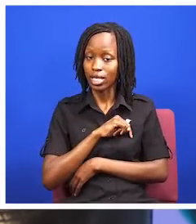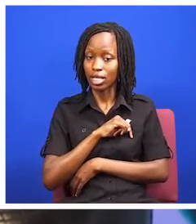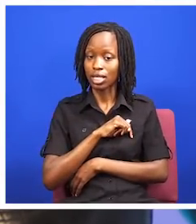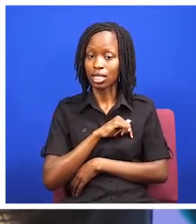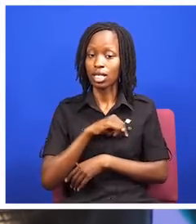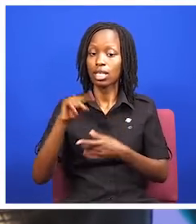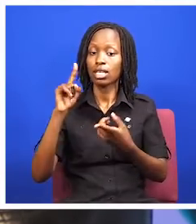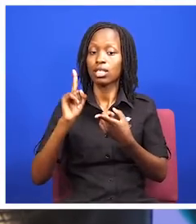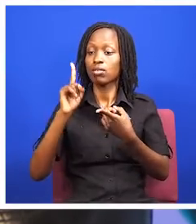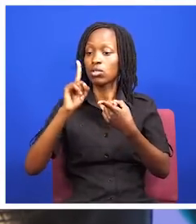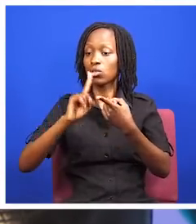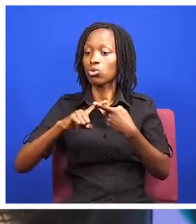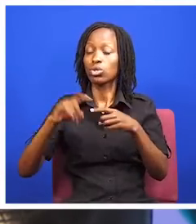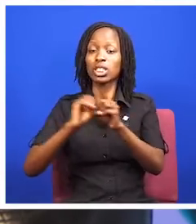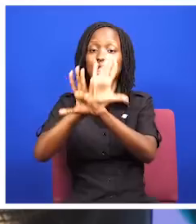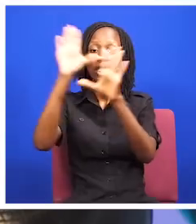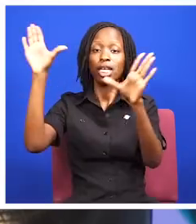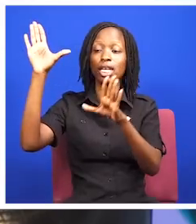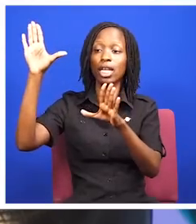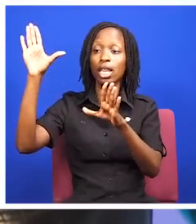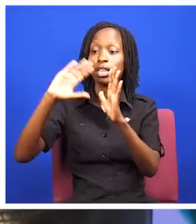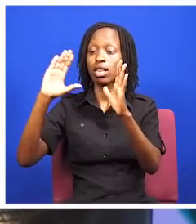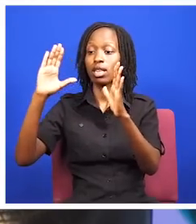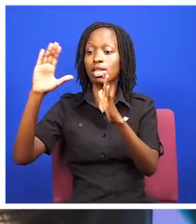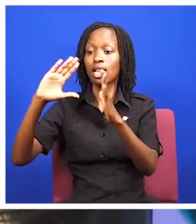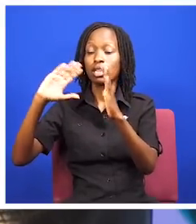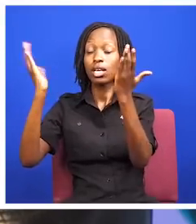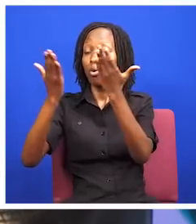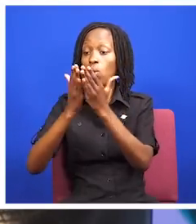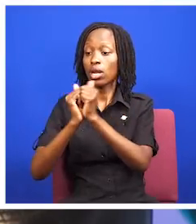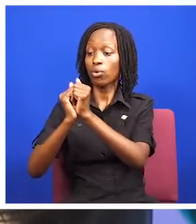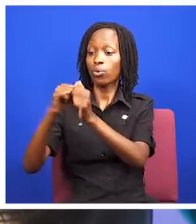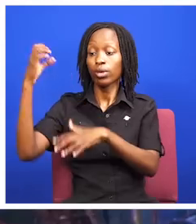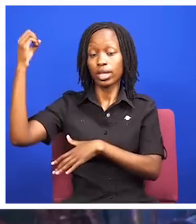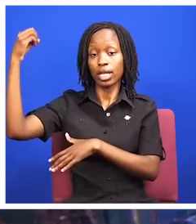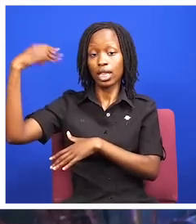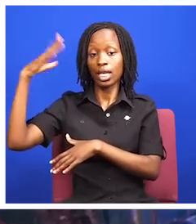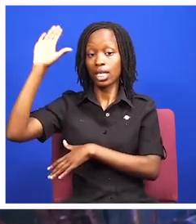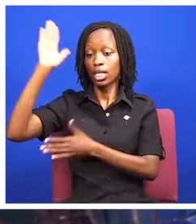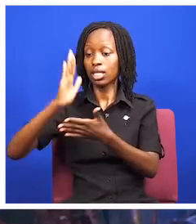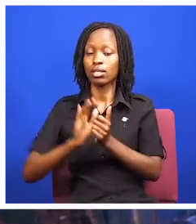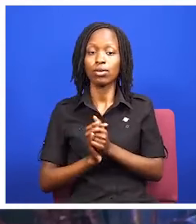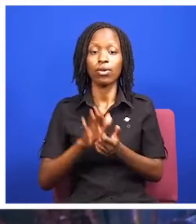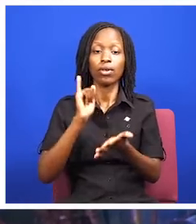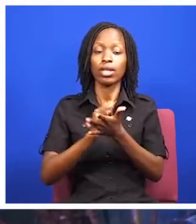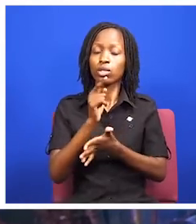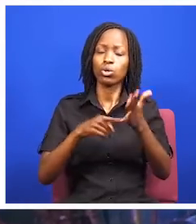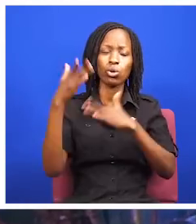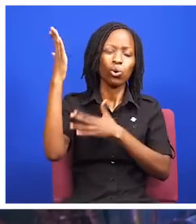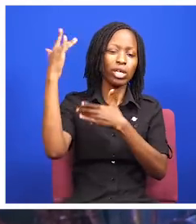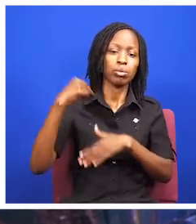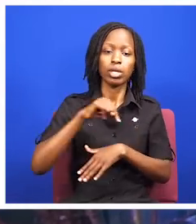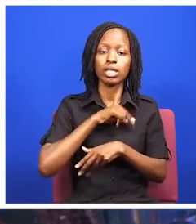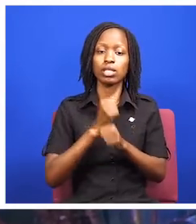God expects us to fill the world with His light through us. Yes, guys, that is very true. That is what God